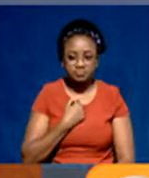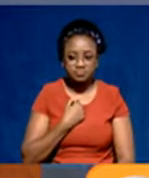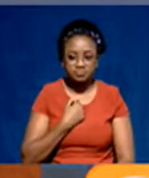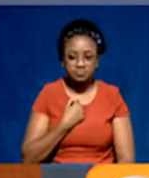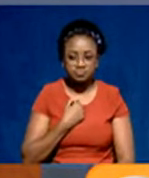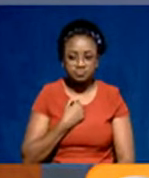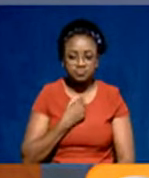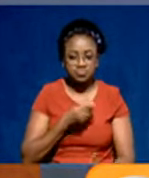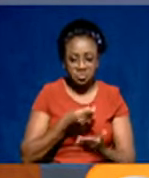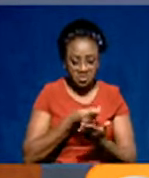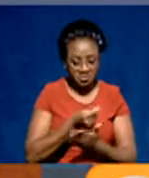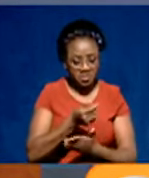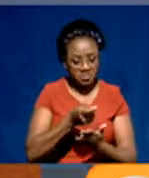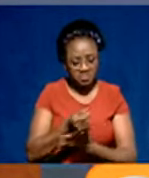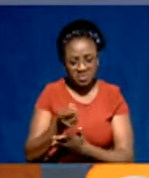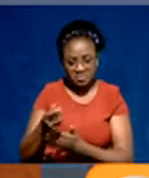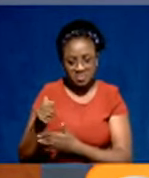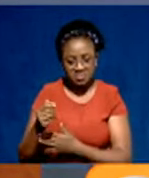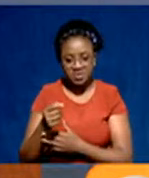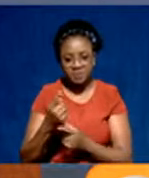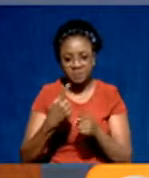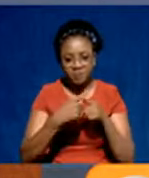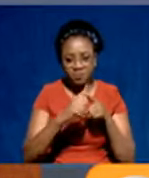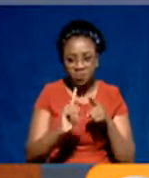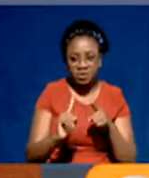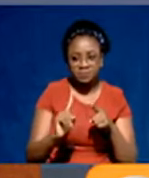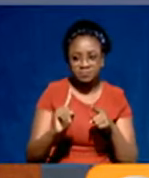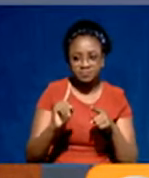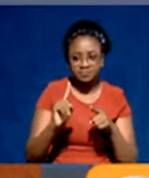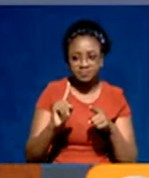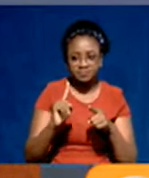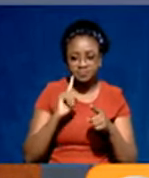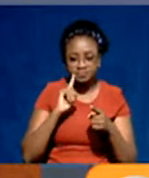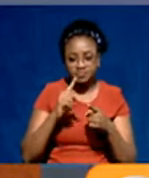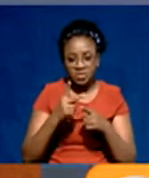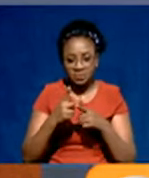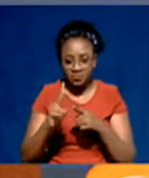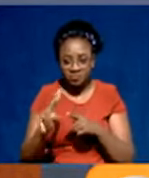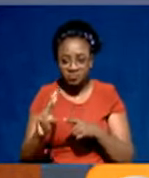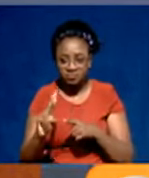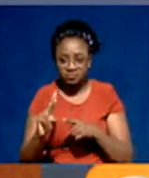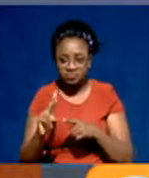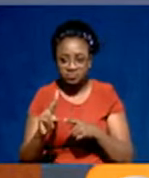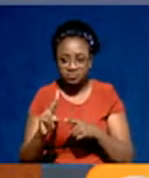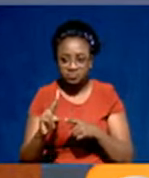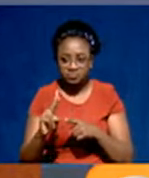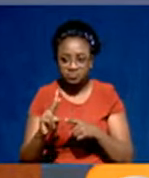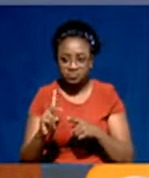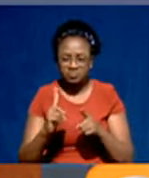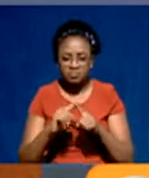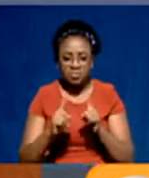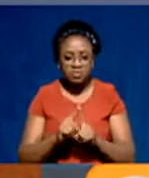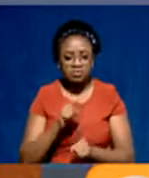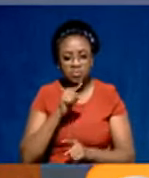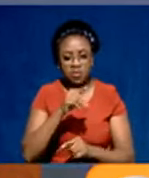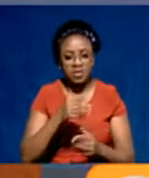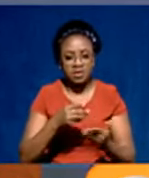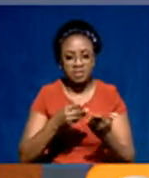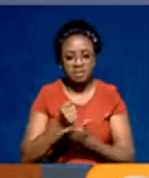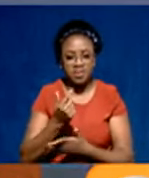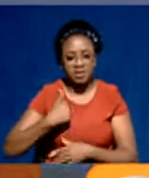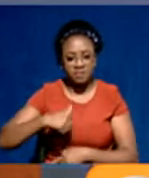My academic in Form 1 up to in Form 2. And apart from school, he also bought for us